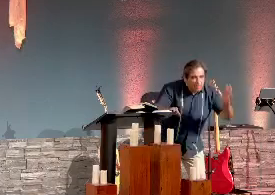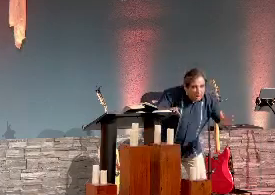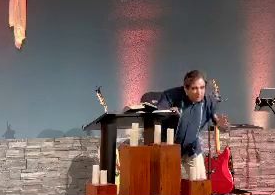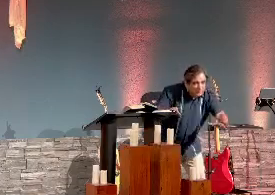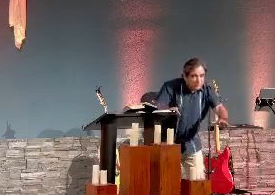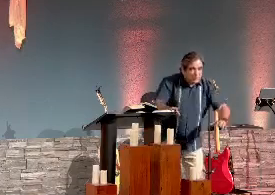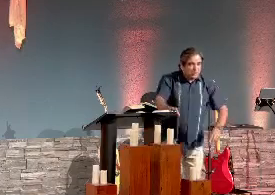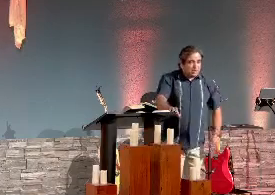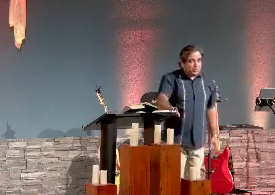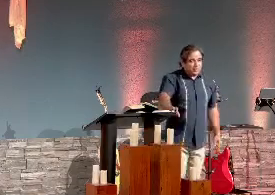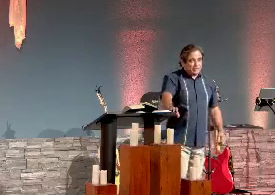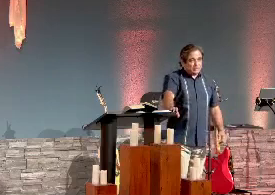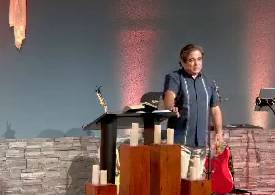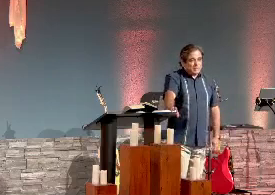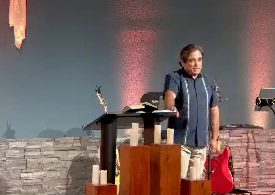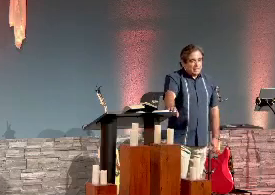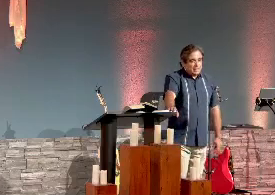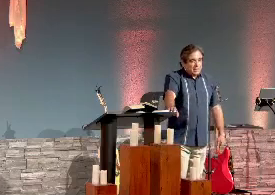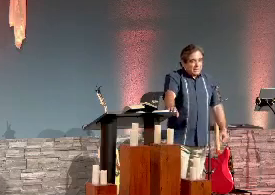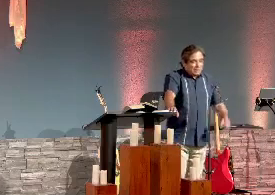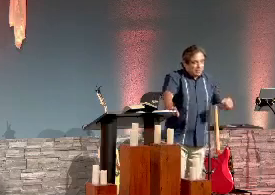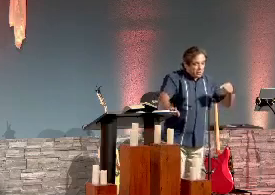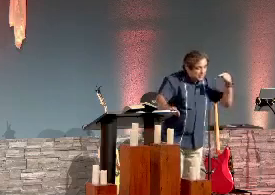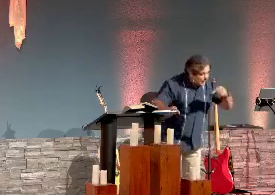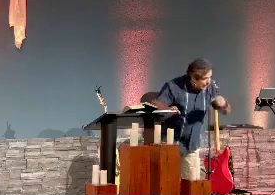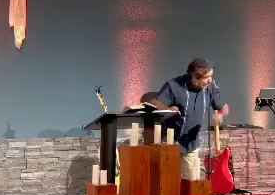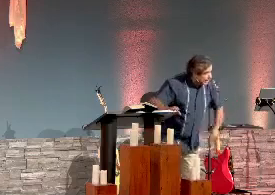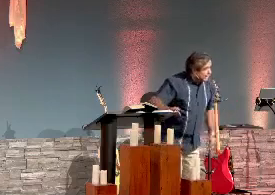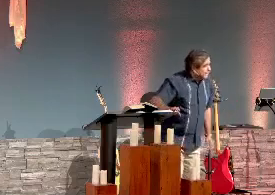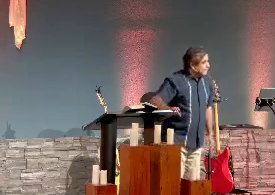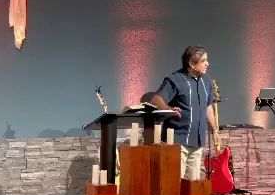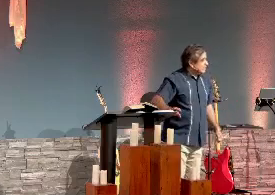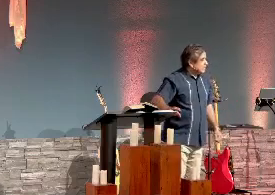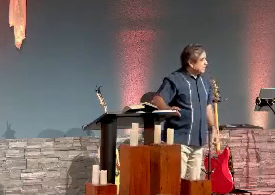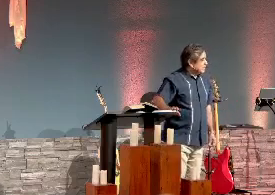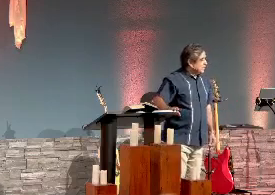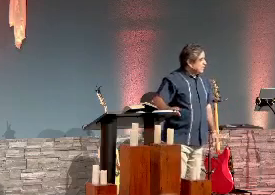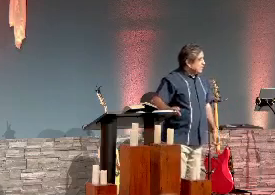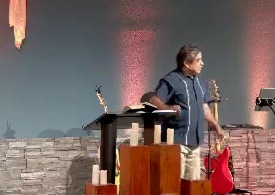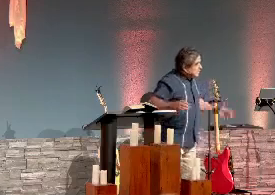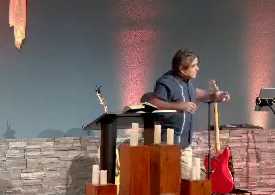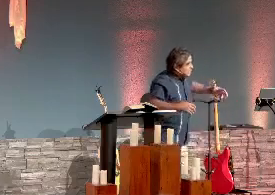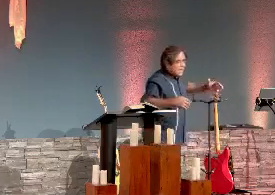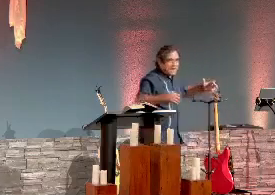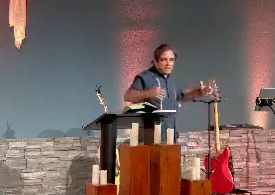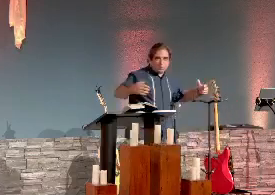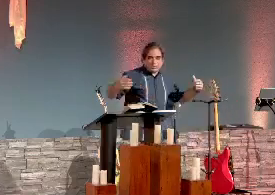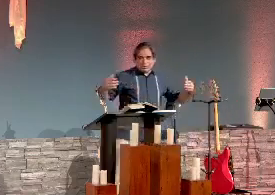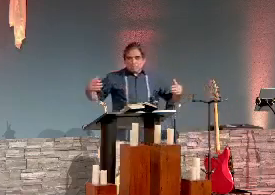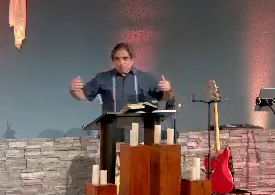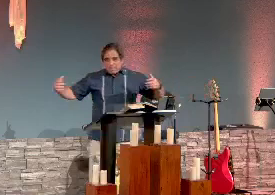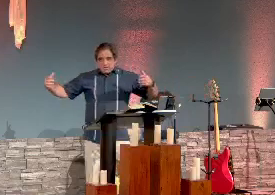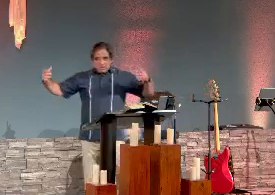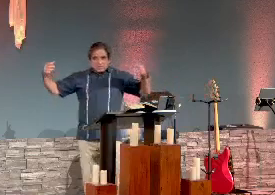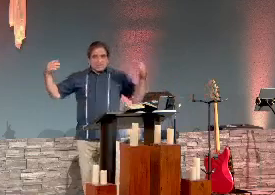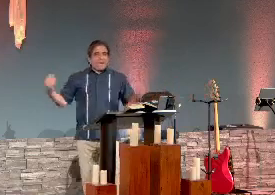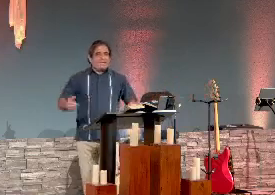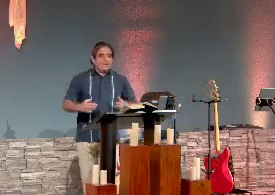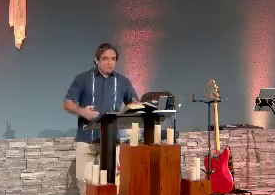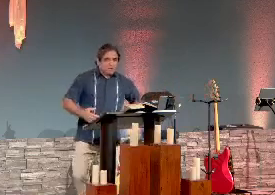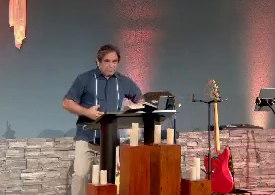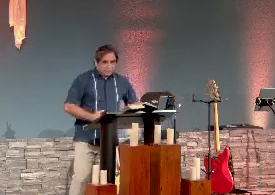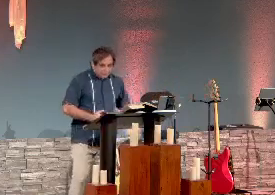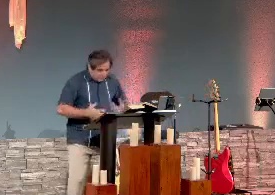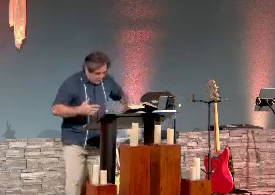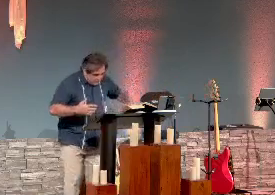so about persecuting believers, was the king. I mean, this is a guy that was